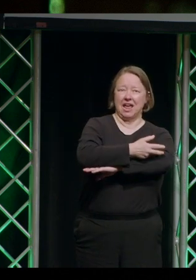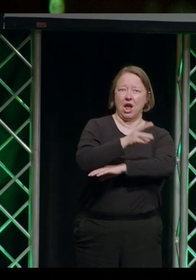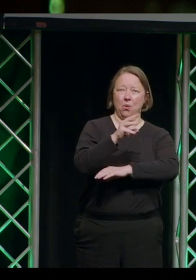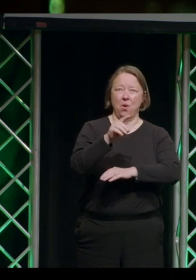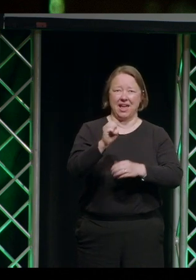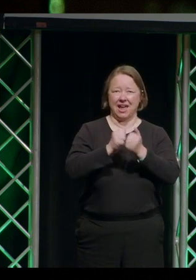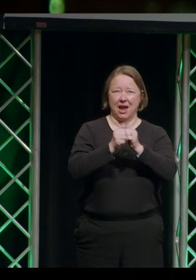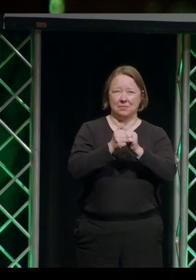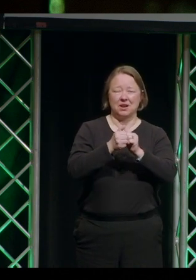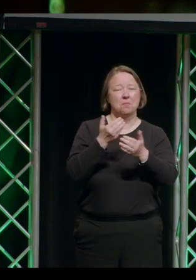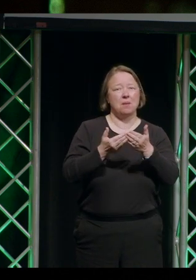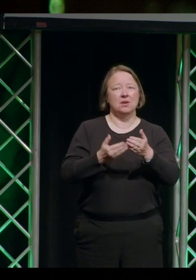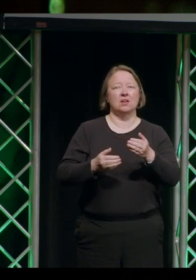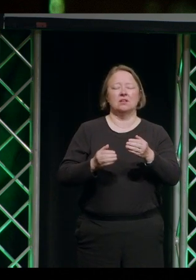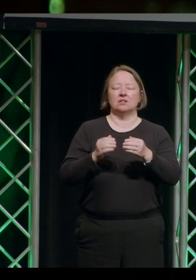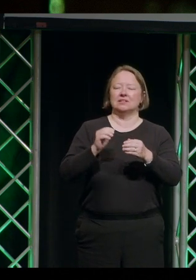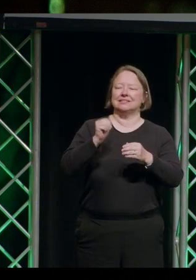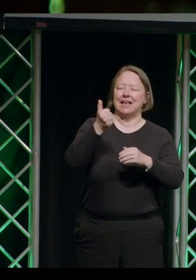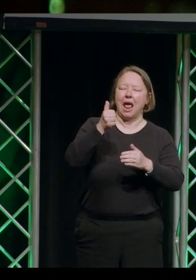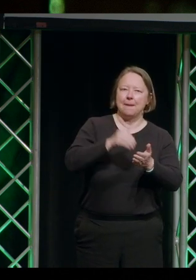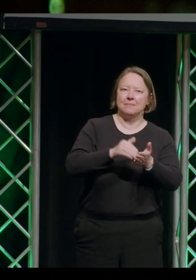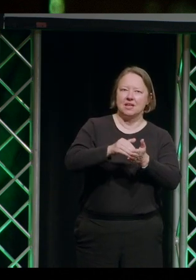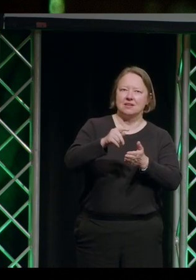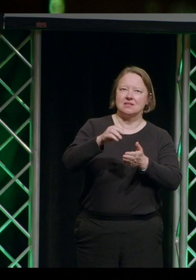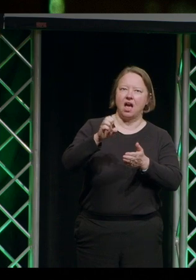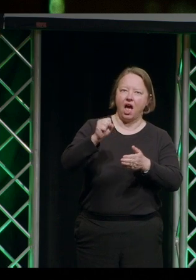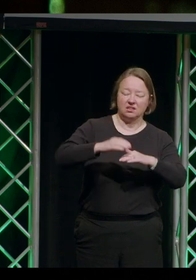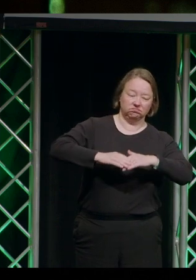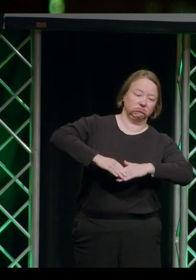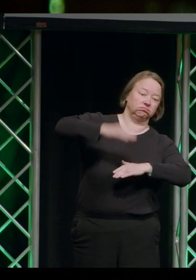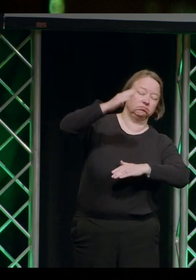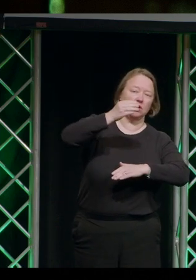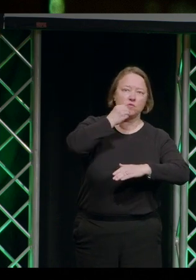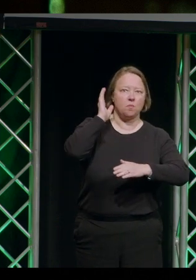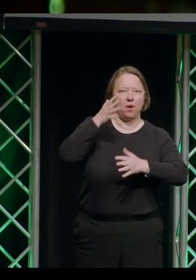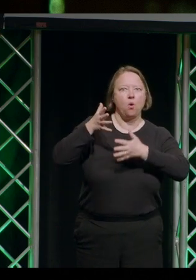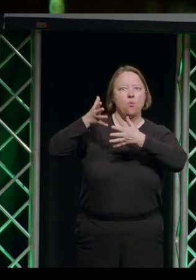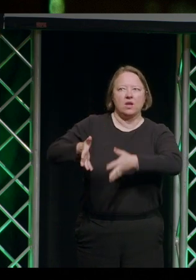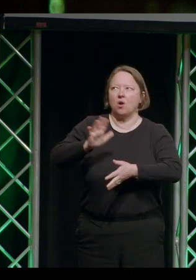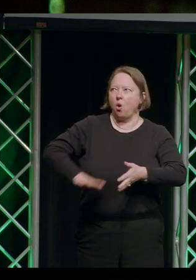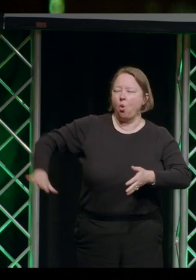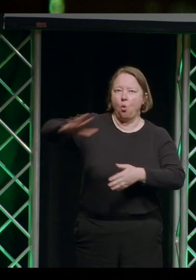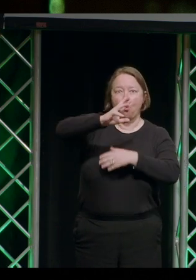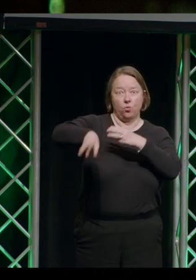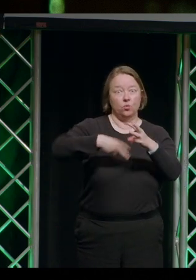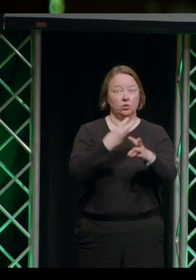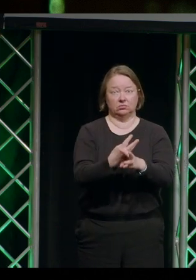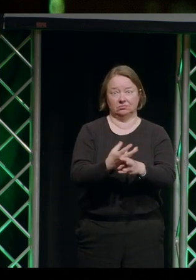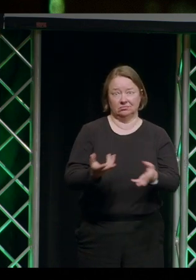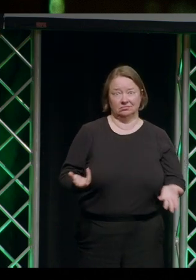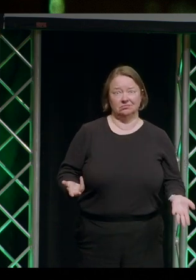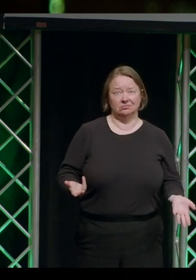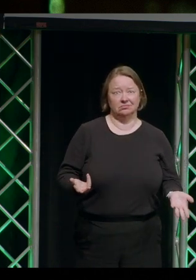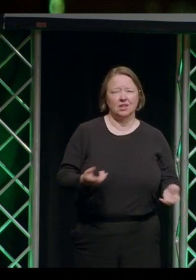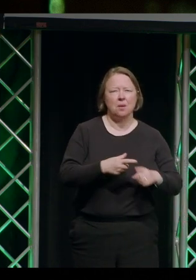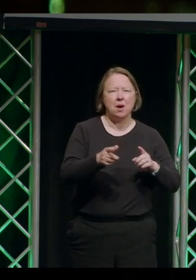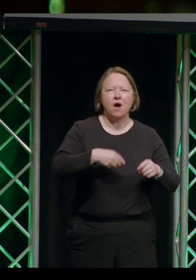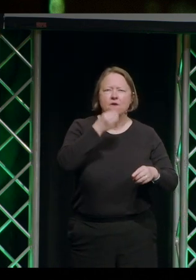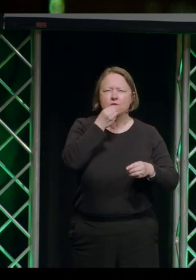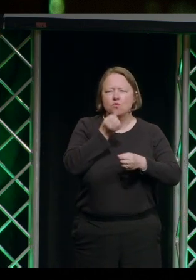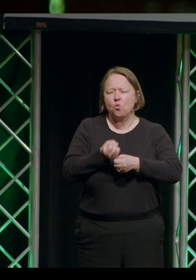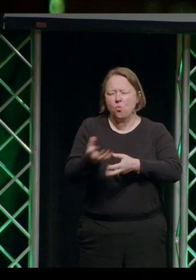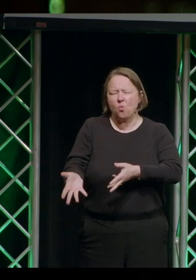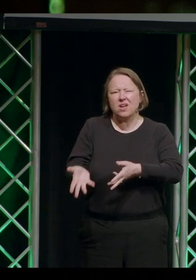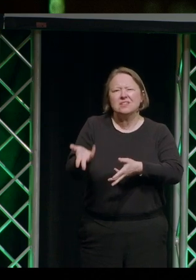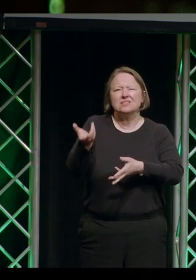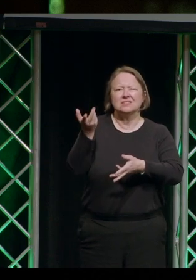competition, over 10 million tons of food will be wasted all over the world. But the food waste problem in